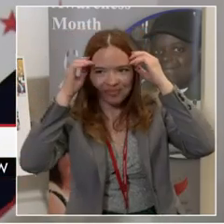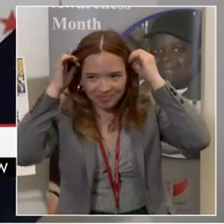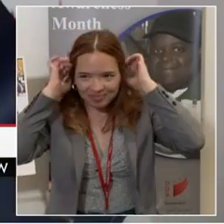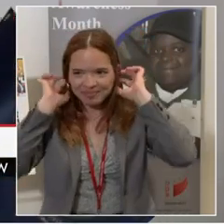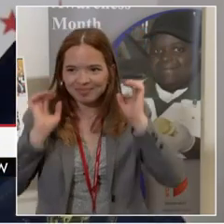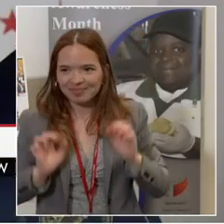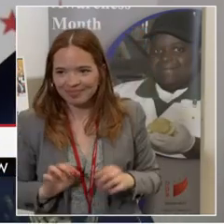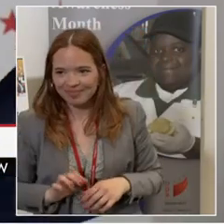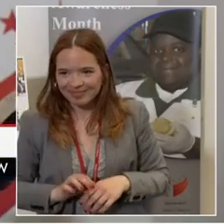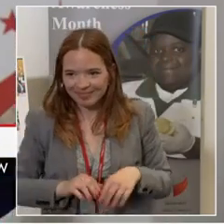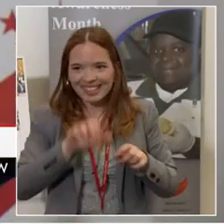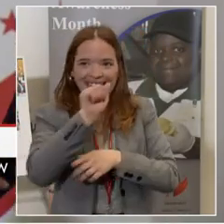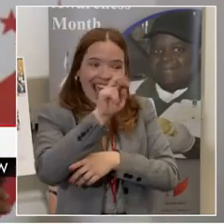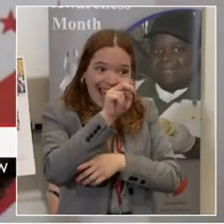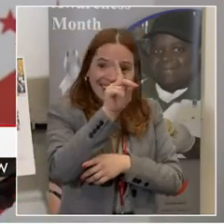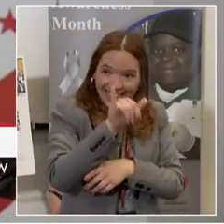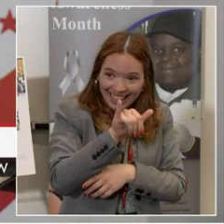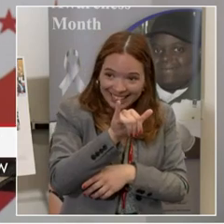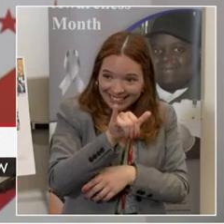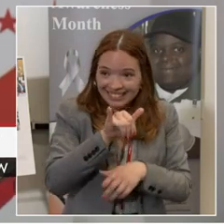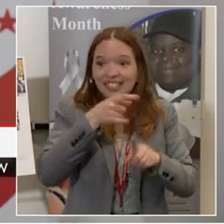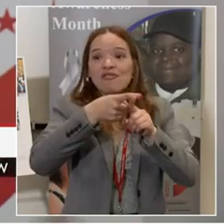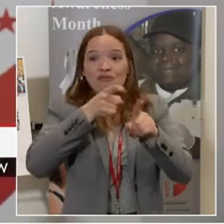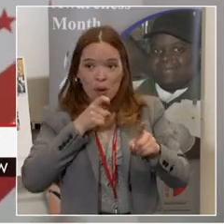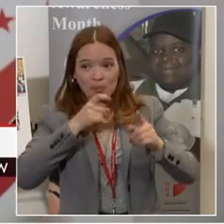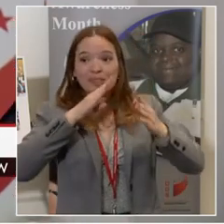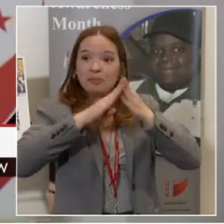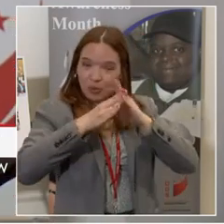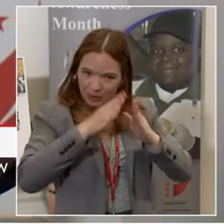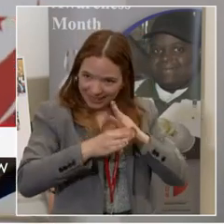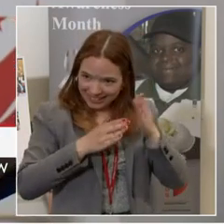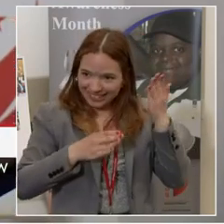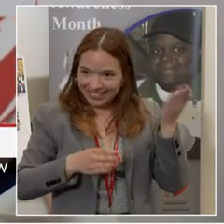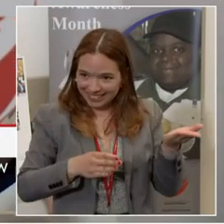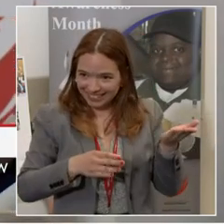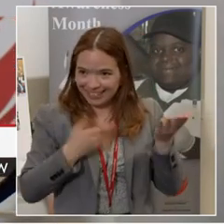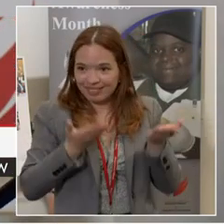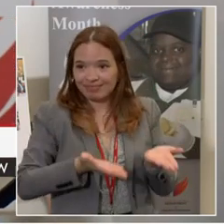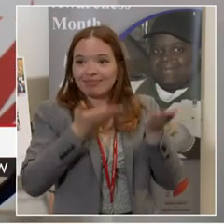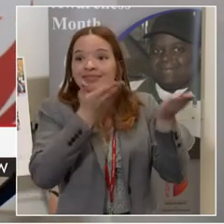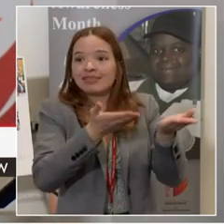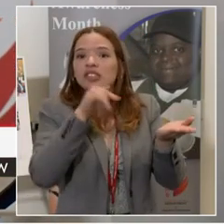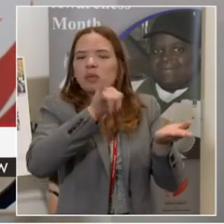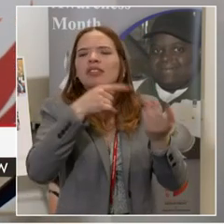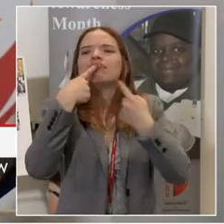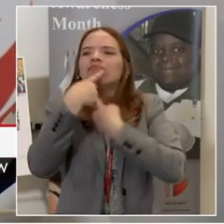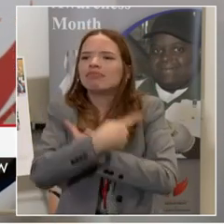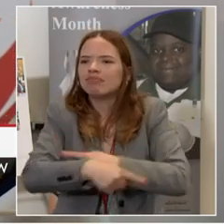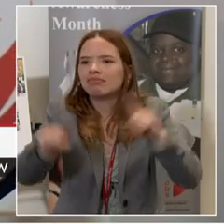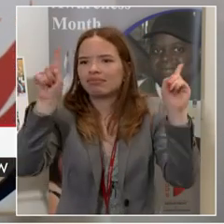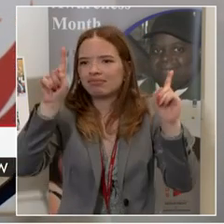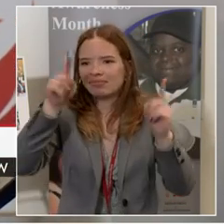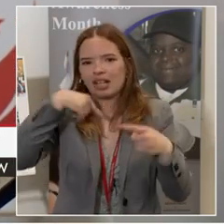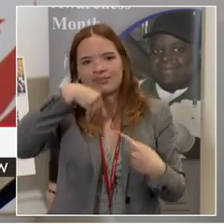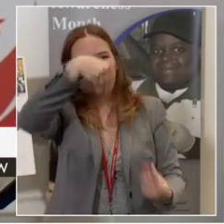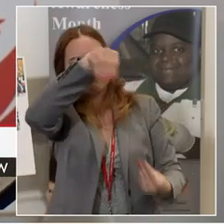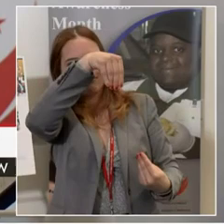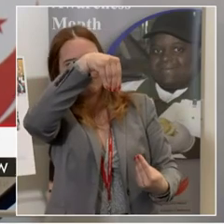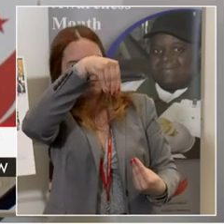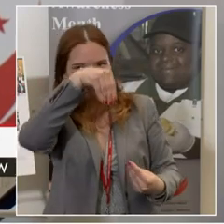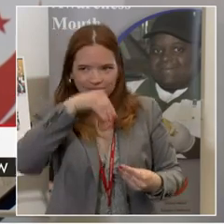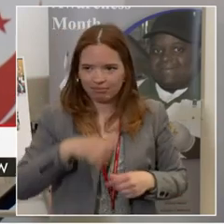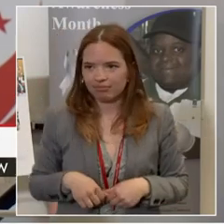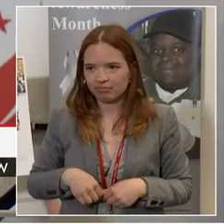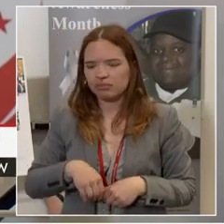Andy, on behalf of the community, this proclamation. Whereas Developmental Disabilities